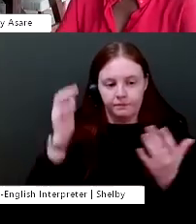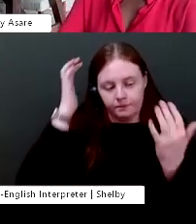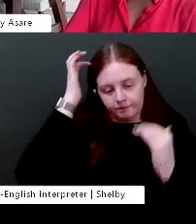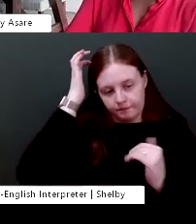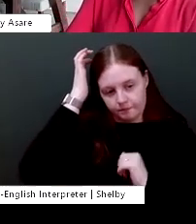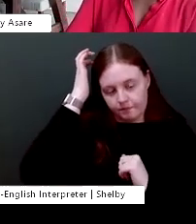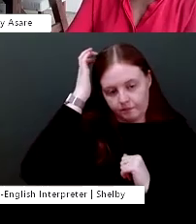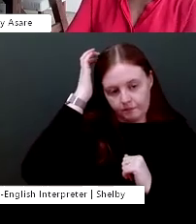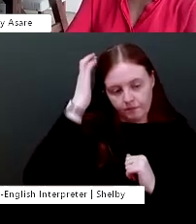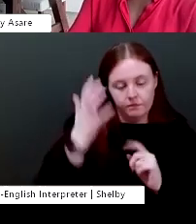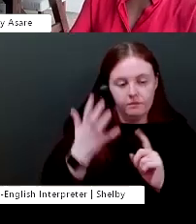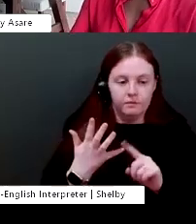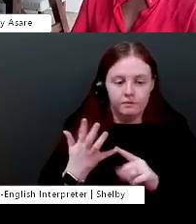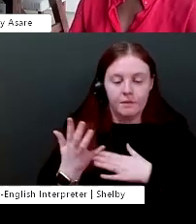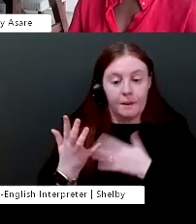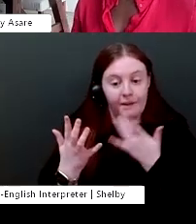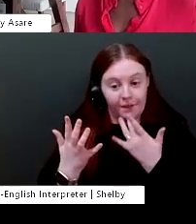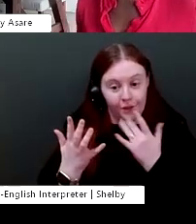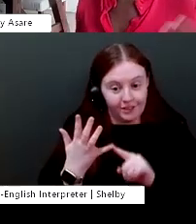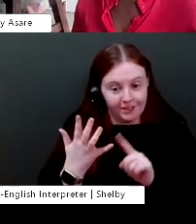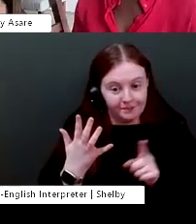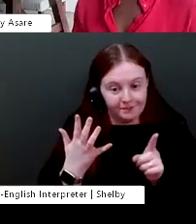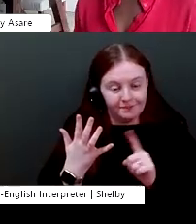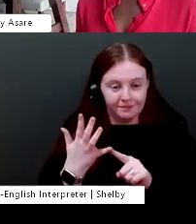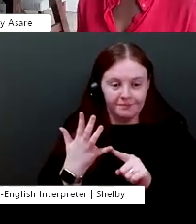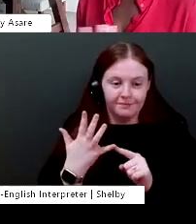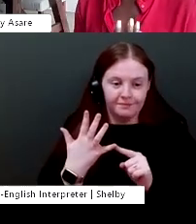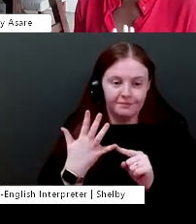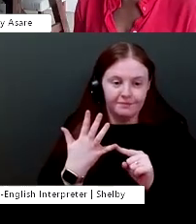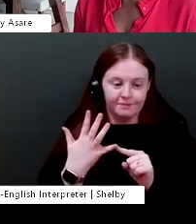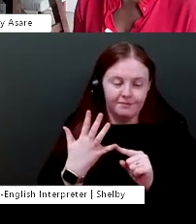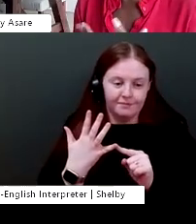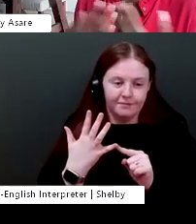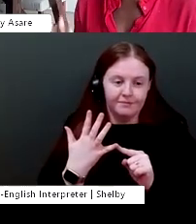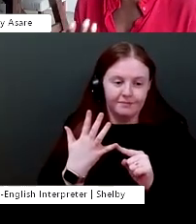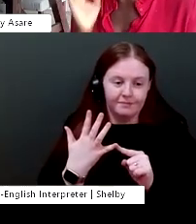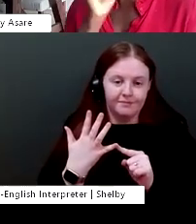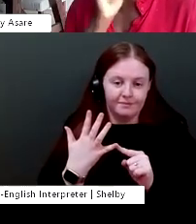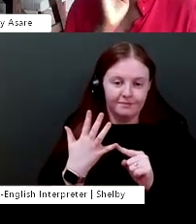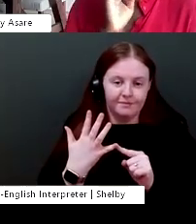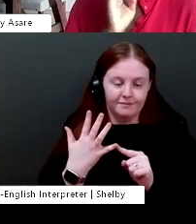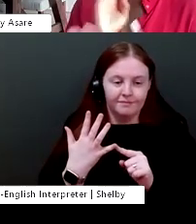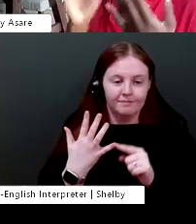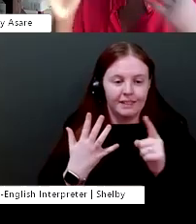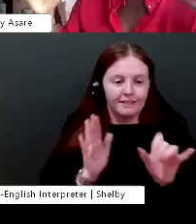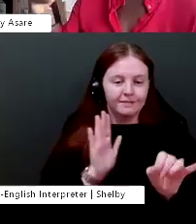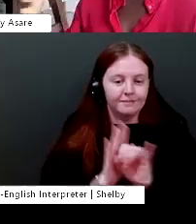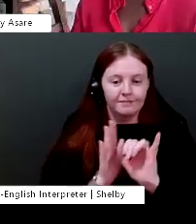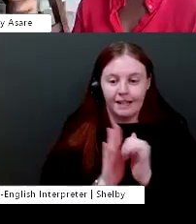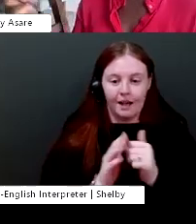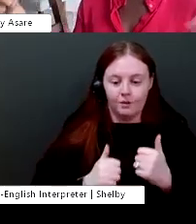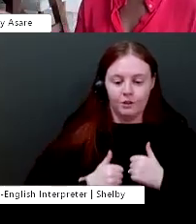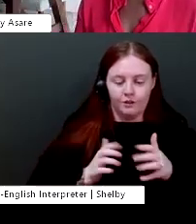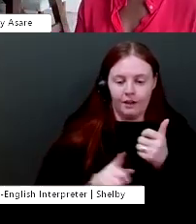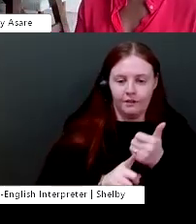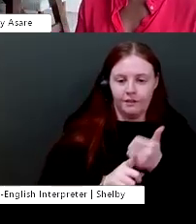Number 5 is my favorite. And once it came out through survivors kind of sharing their experiences, it was like an aha,